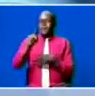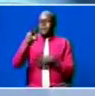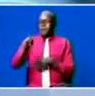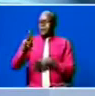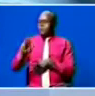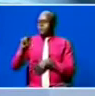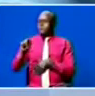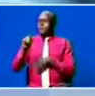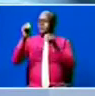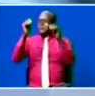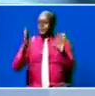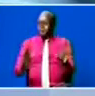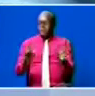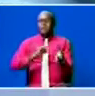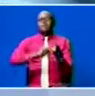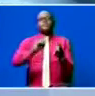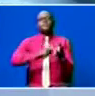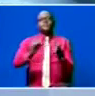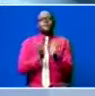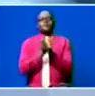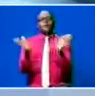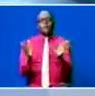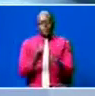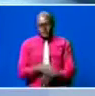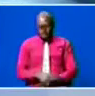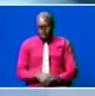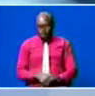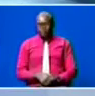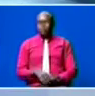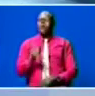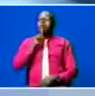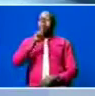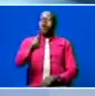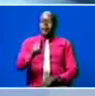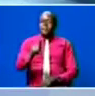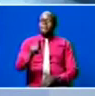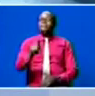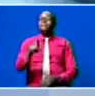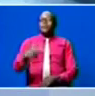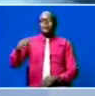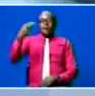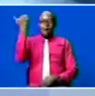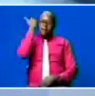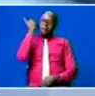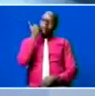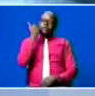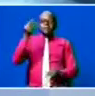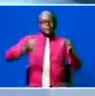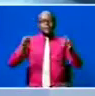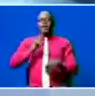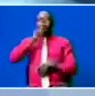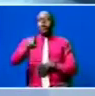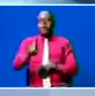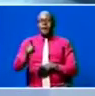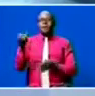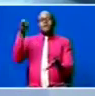of Teachers, NUT, Secretary General Wilson Sosion. While issuing the conservatory orders, High Court Judge Maureen Onyango directed the